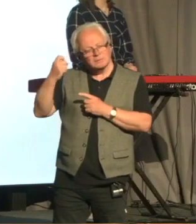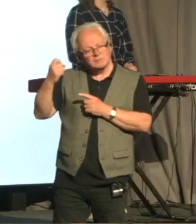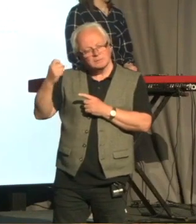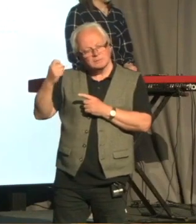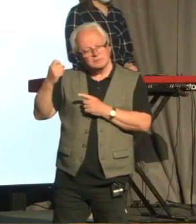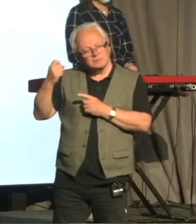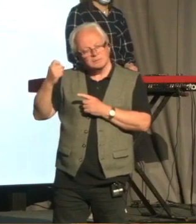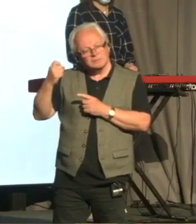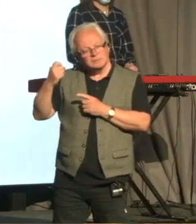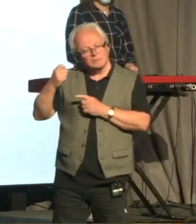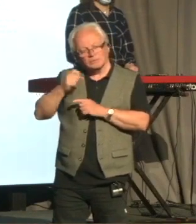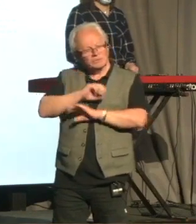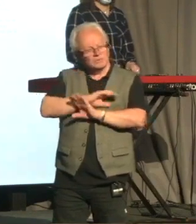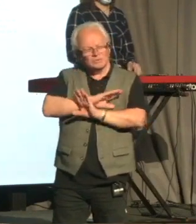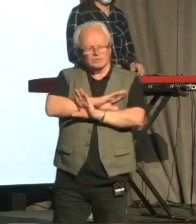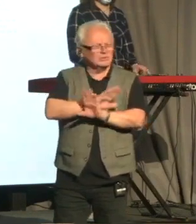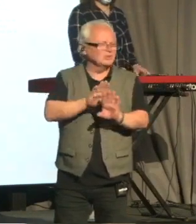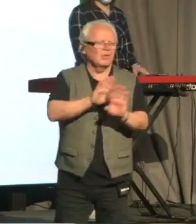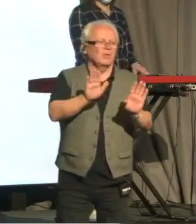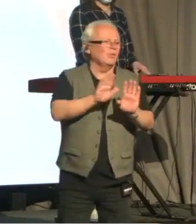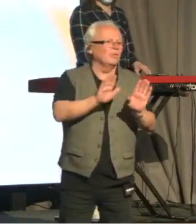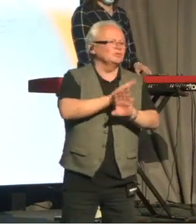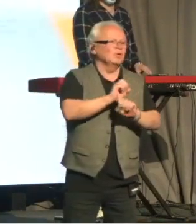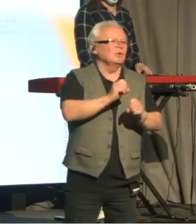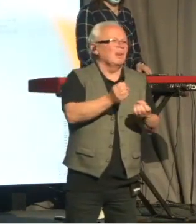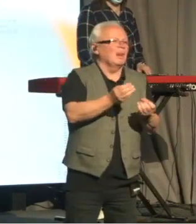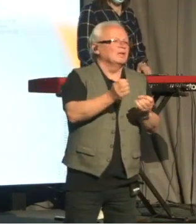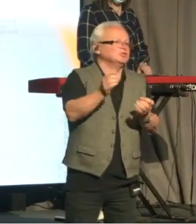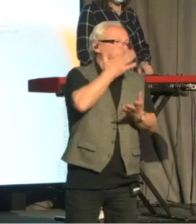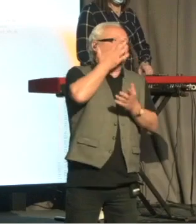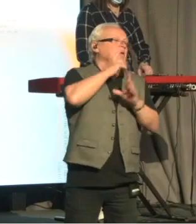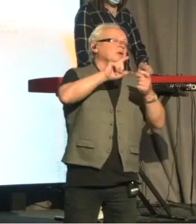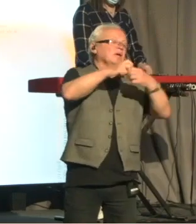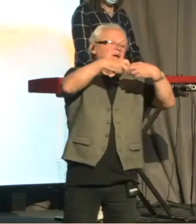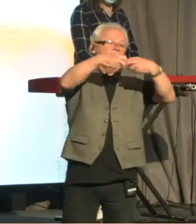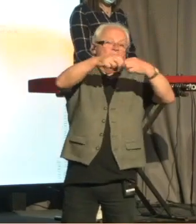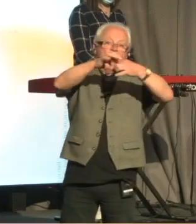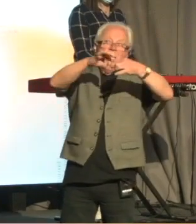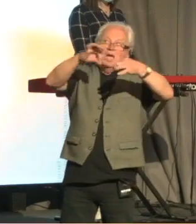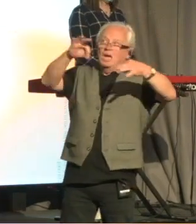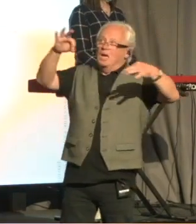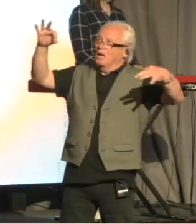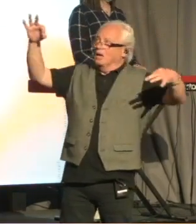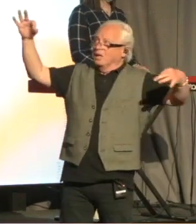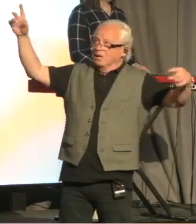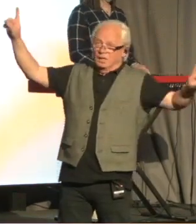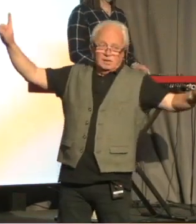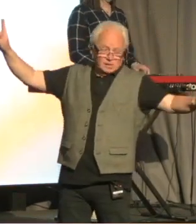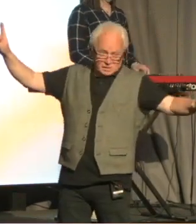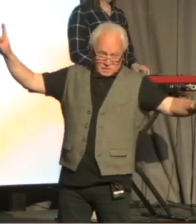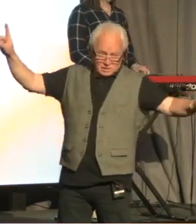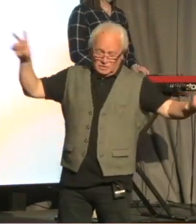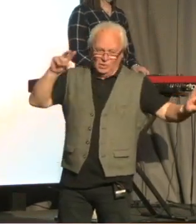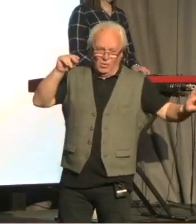You don't have to let shame keep you away. That's what the enemy wants. But Jesus is saying, come to me